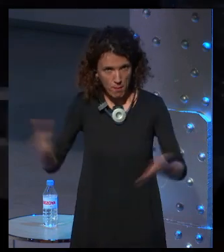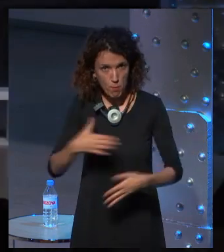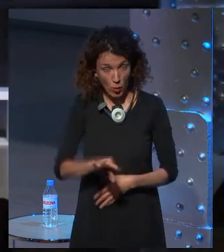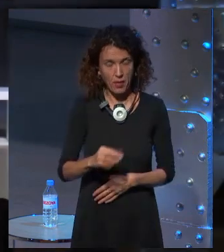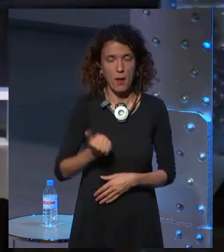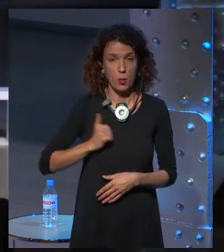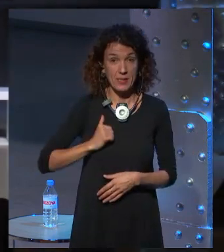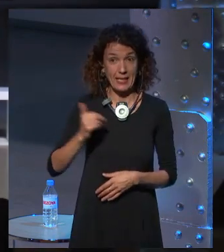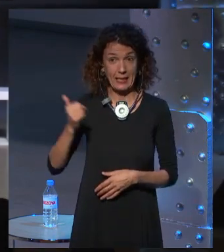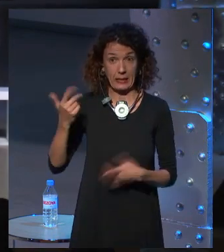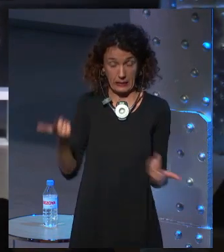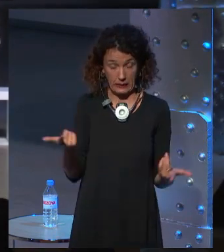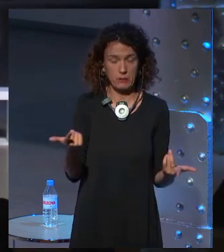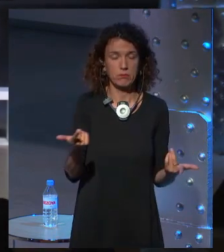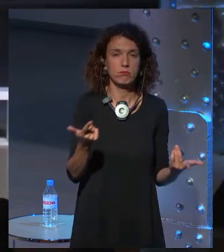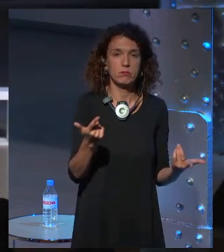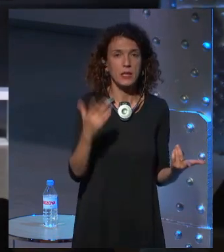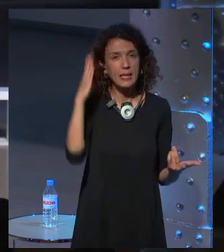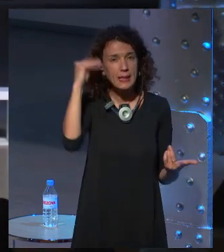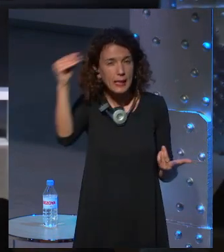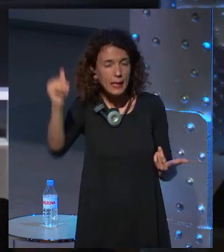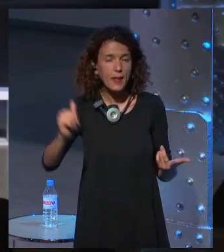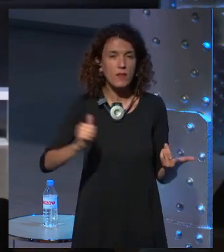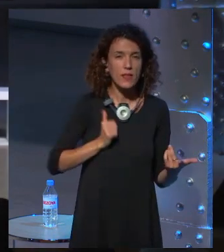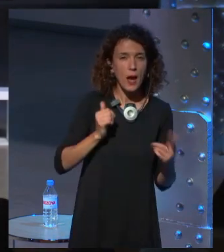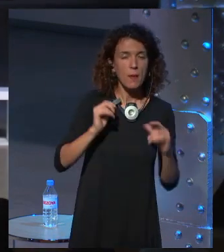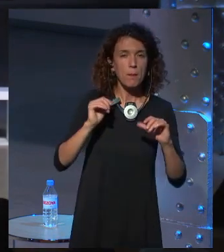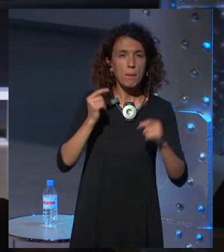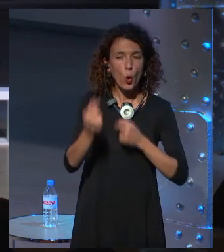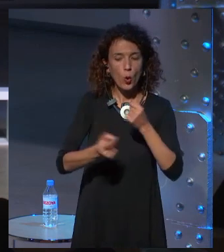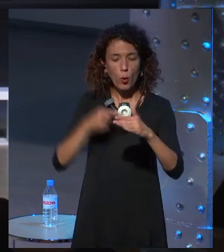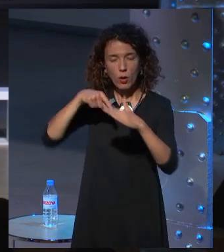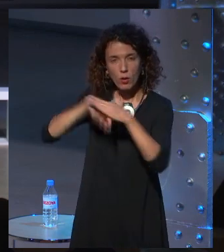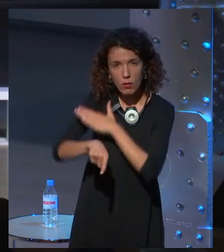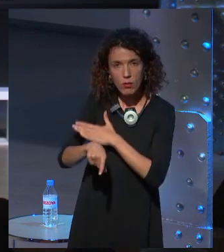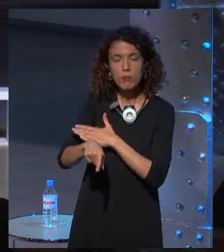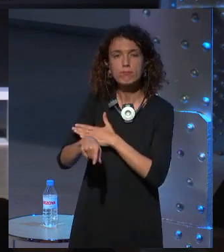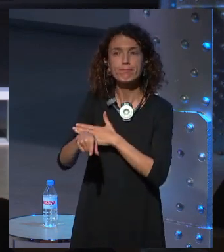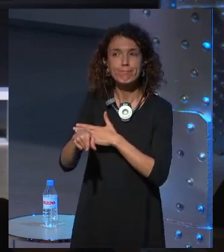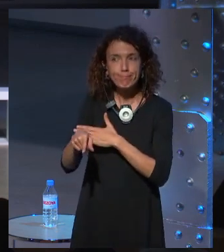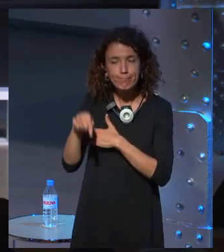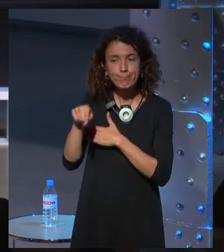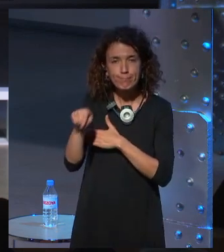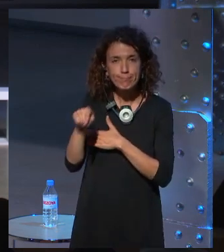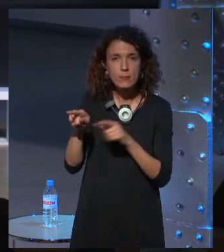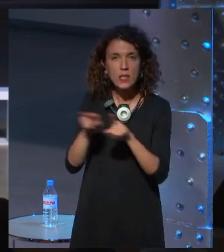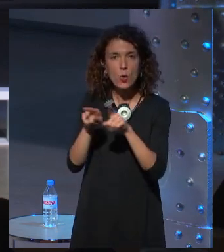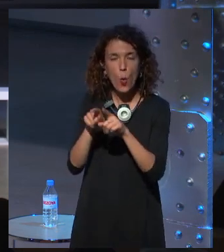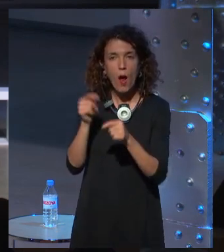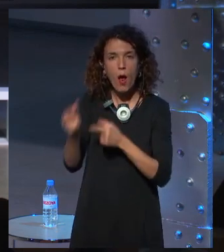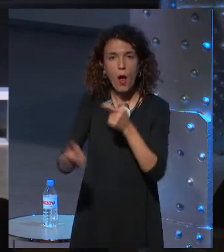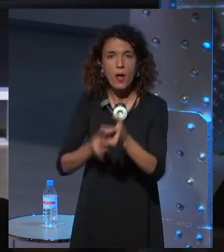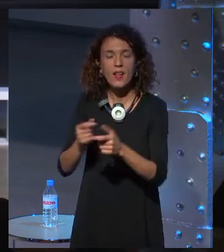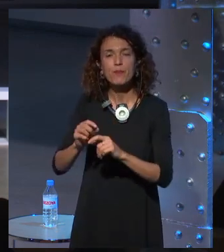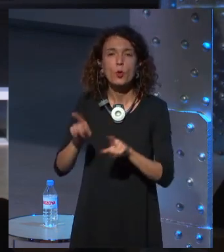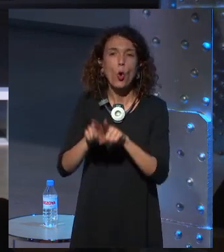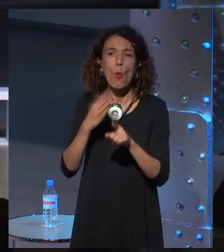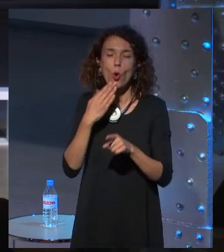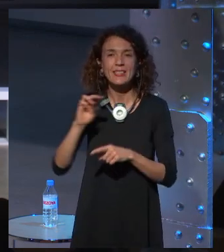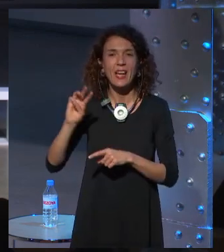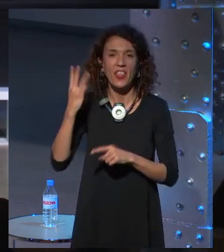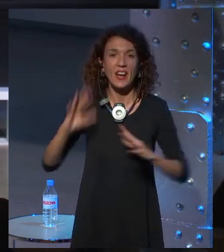as we move into, and we're already starting it, as we move into this third industrial massive revolution in how we work,